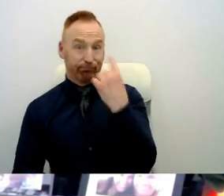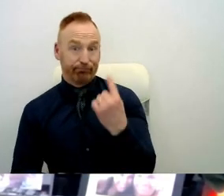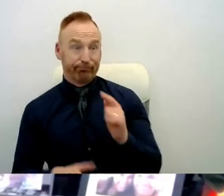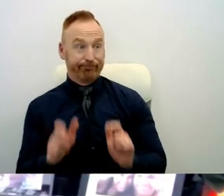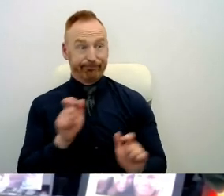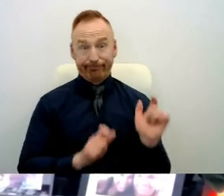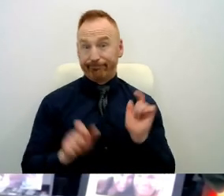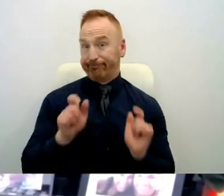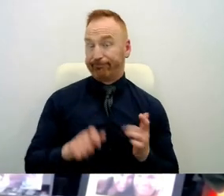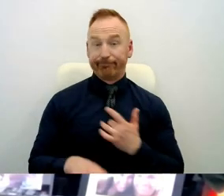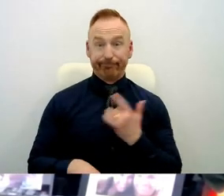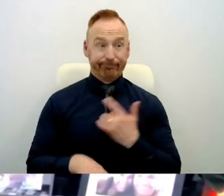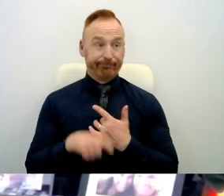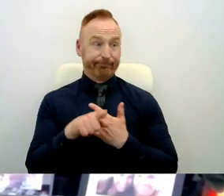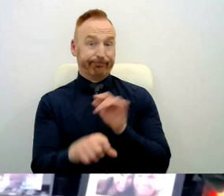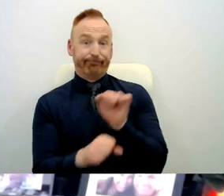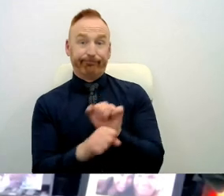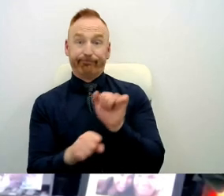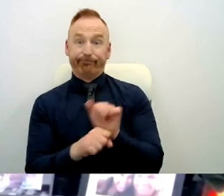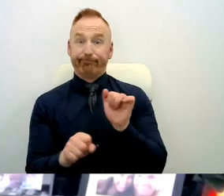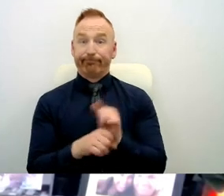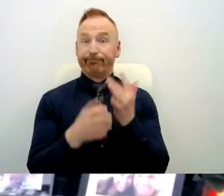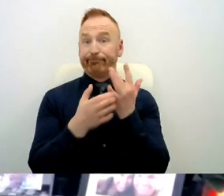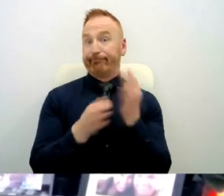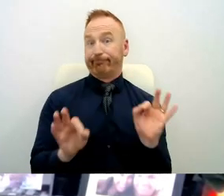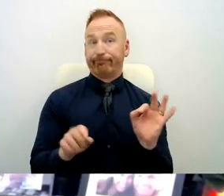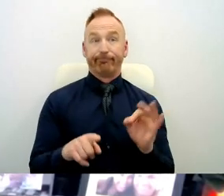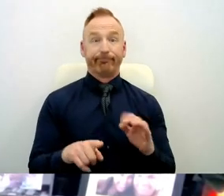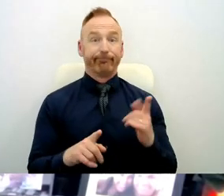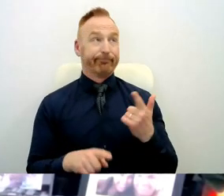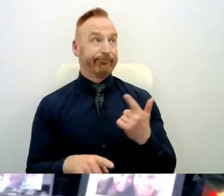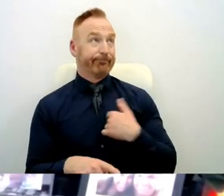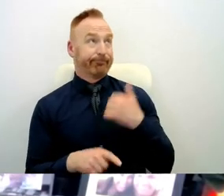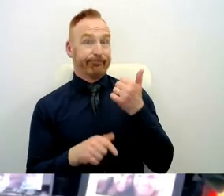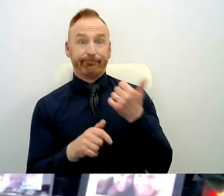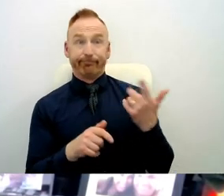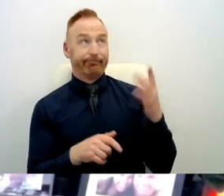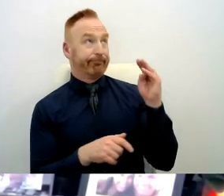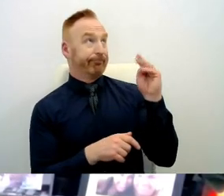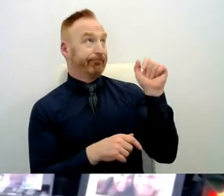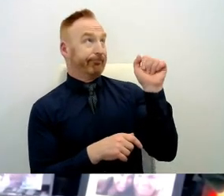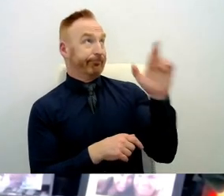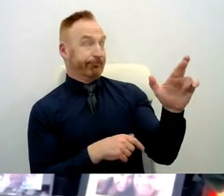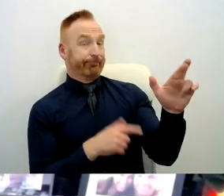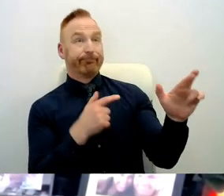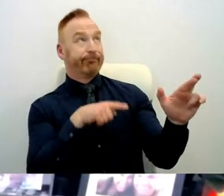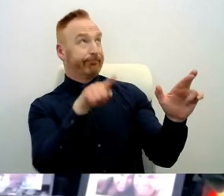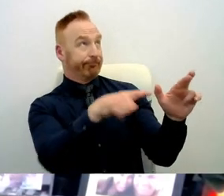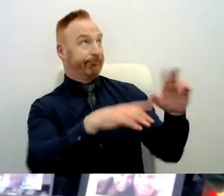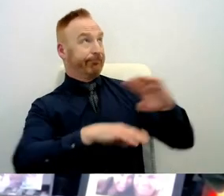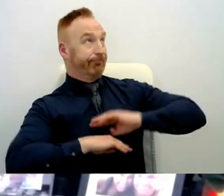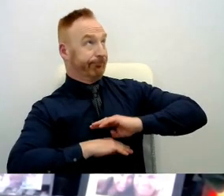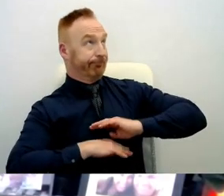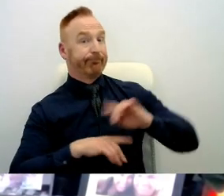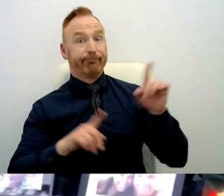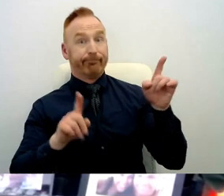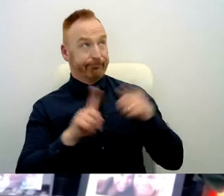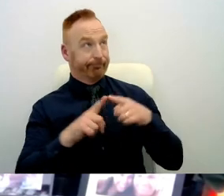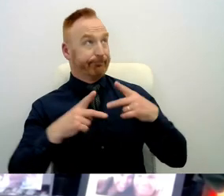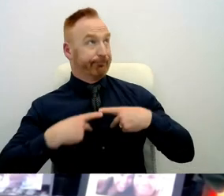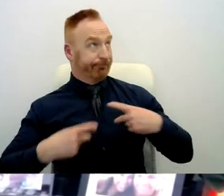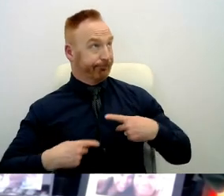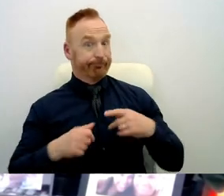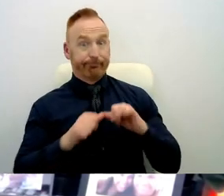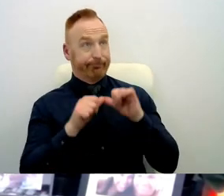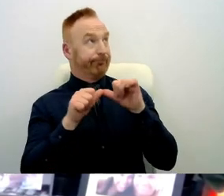were expected to give their unfree labor to the satisfaction of the owner without regard to their wants or physical needs for rest. In fact, in